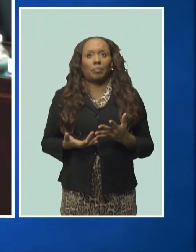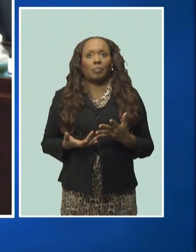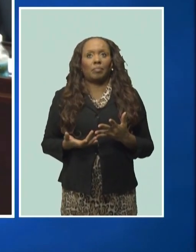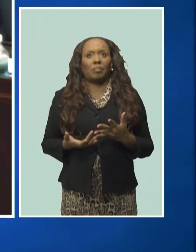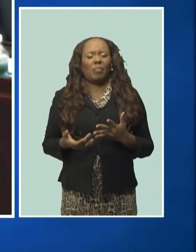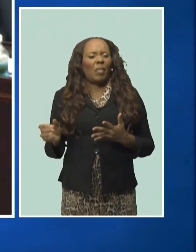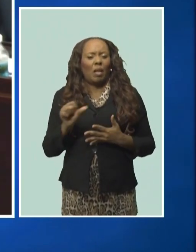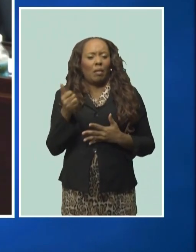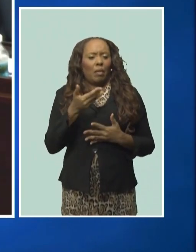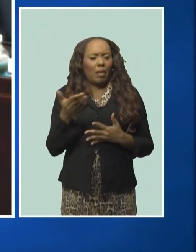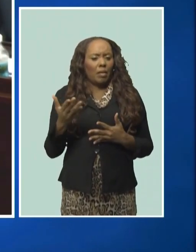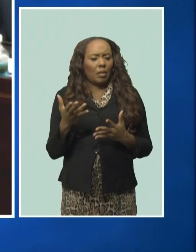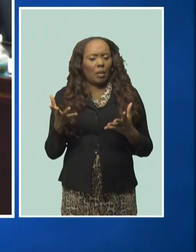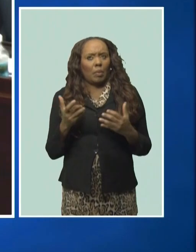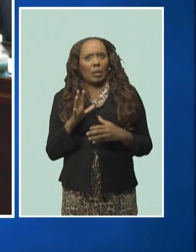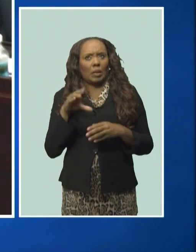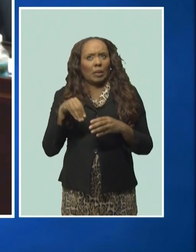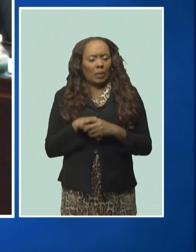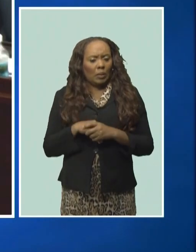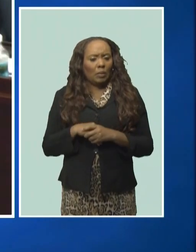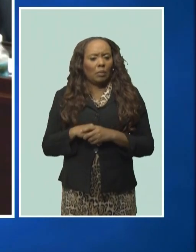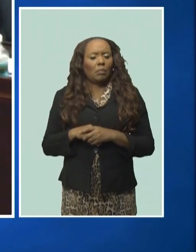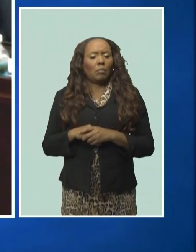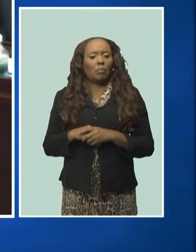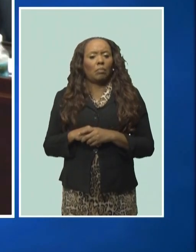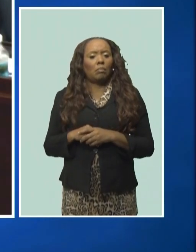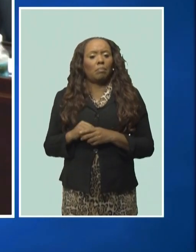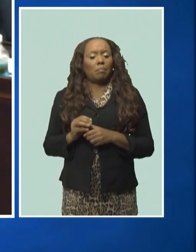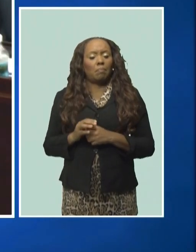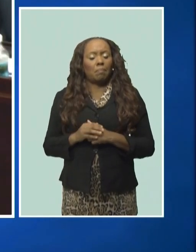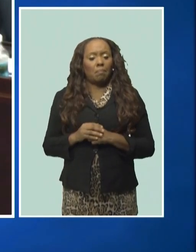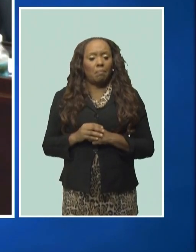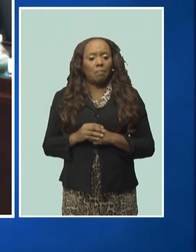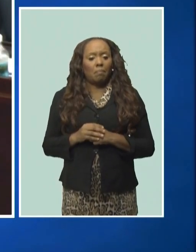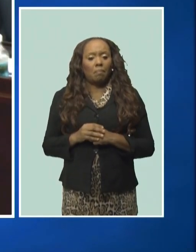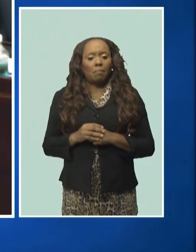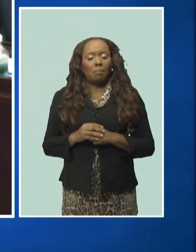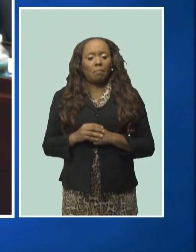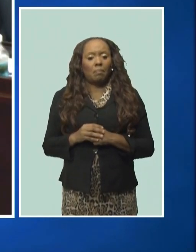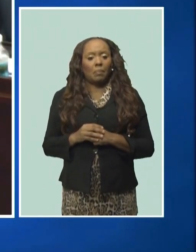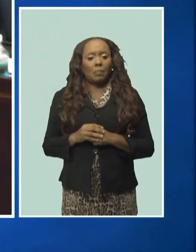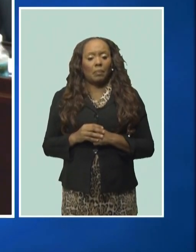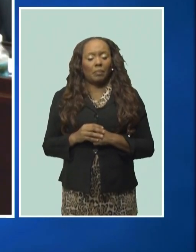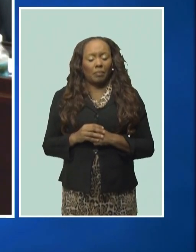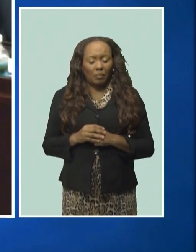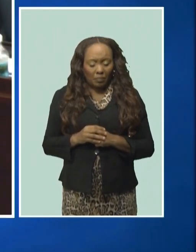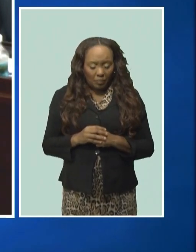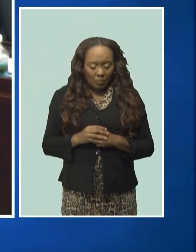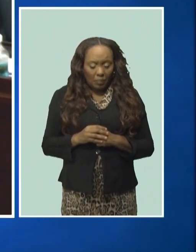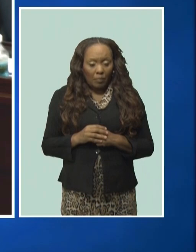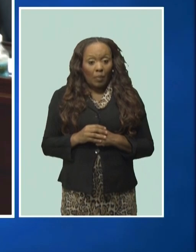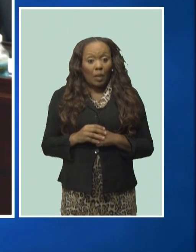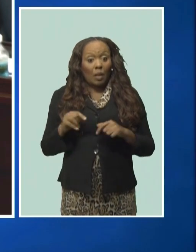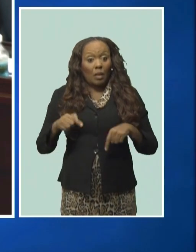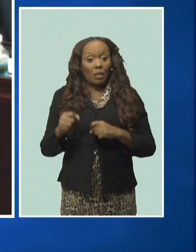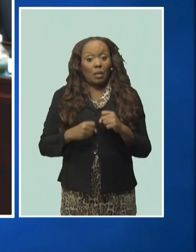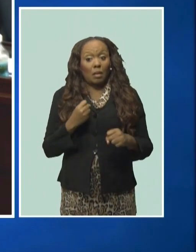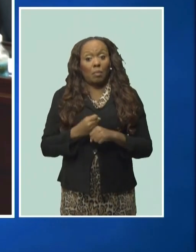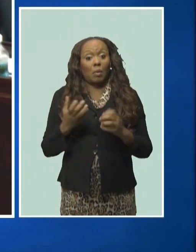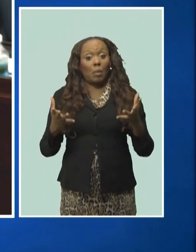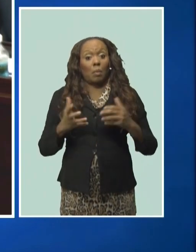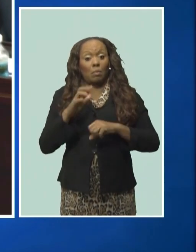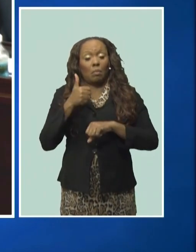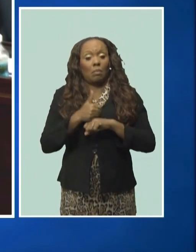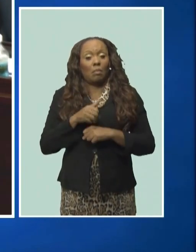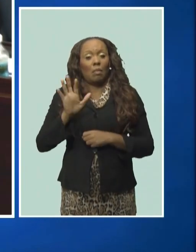that we have been doing in the past. This year, we are looking to go about 50 camps across